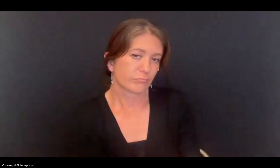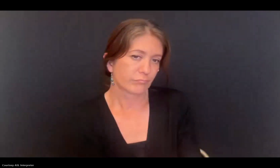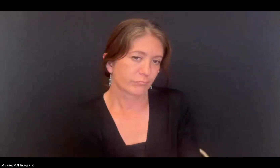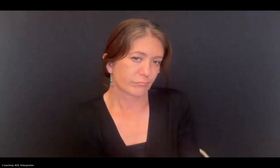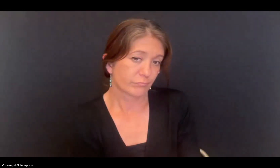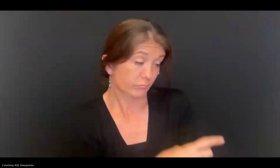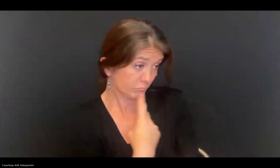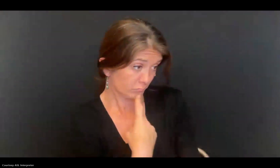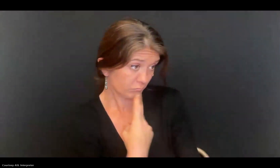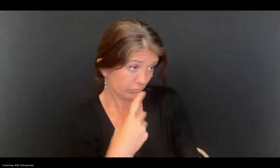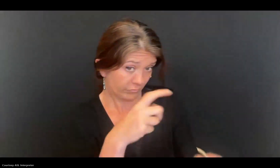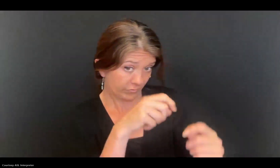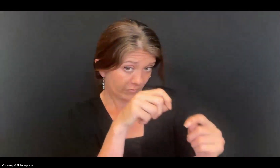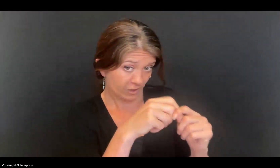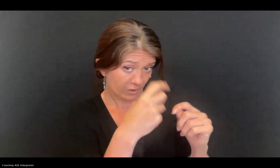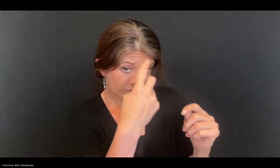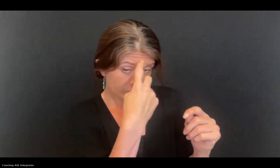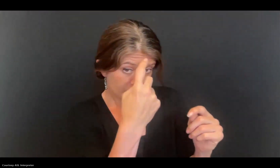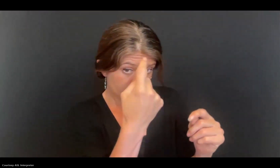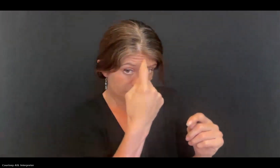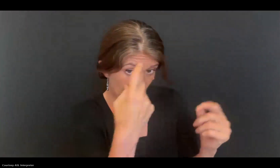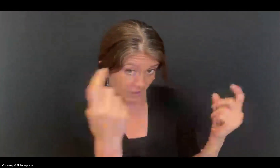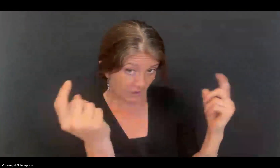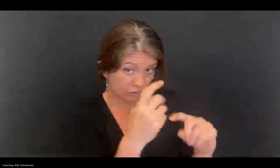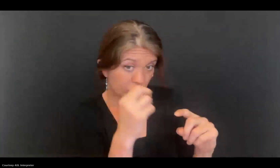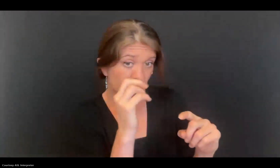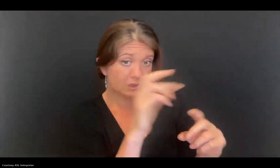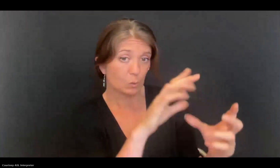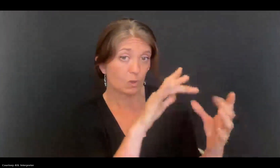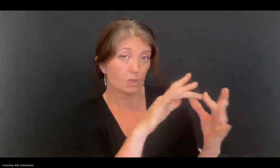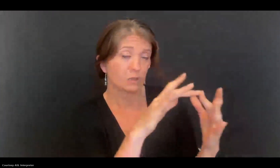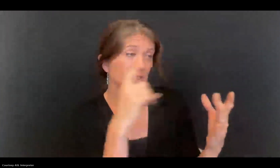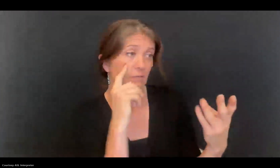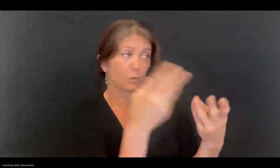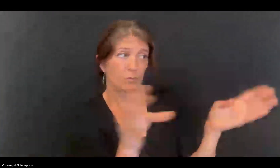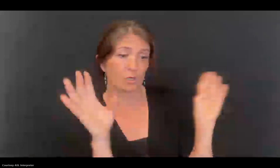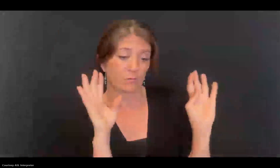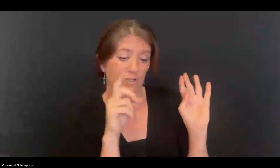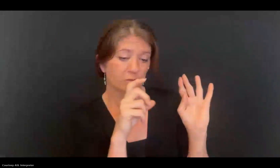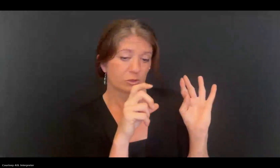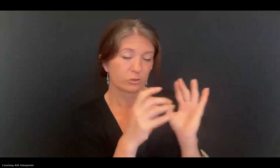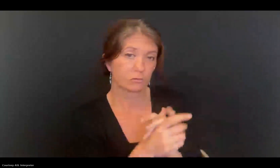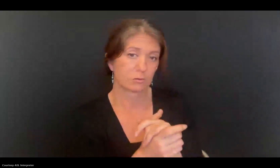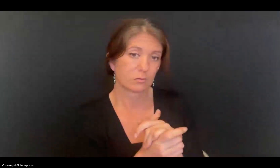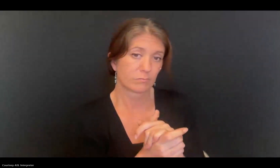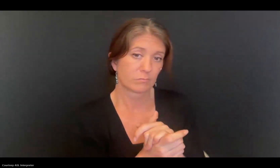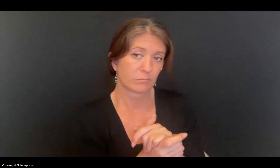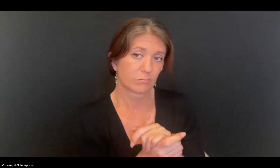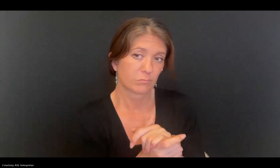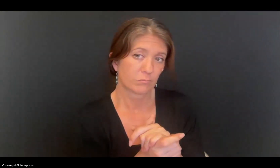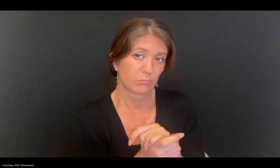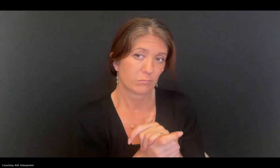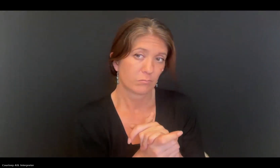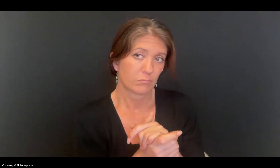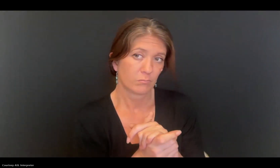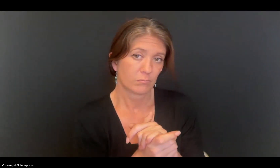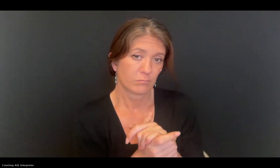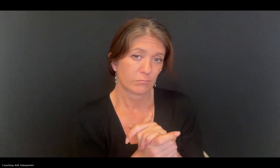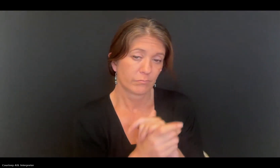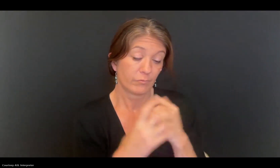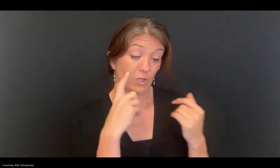work specifically for brain injury, or you'd like contacts for kind of a broad range of a variety of the waivers? For